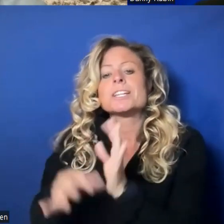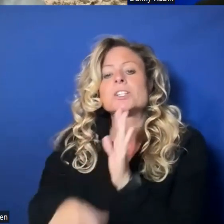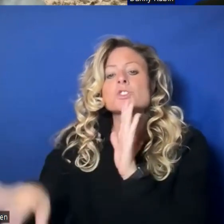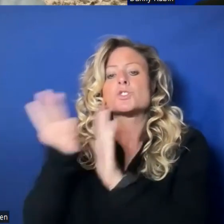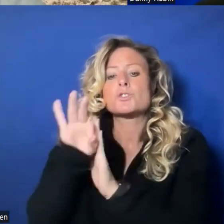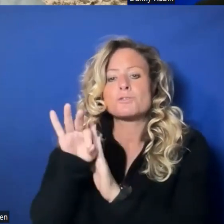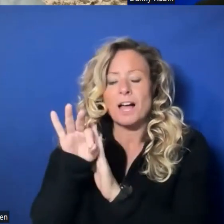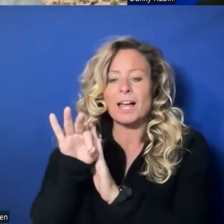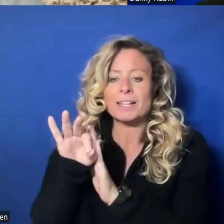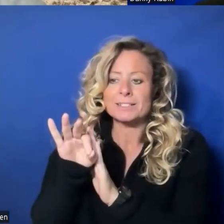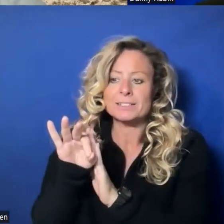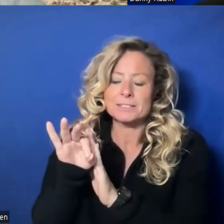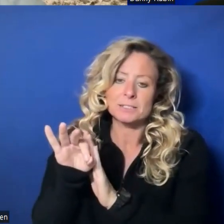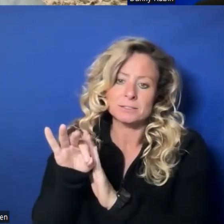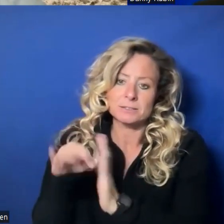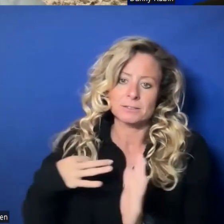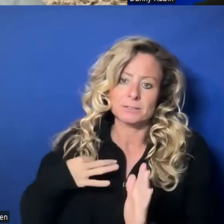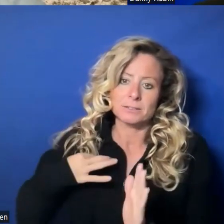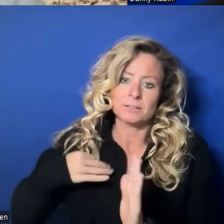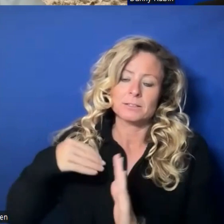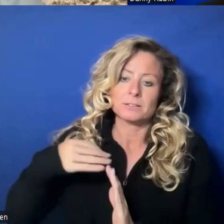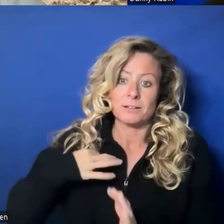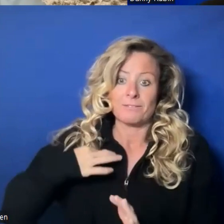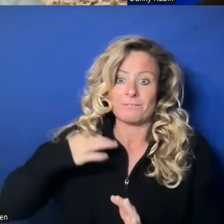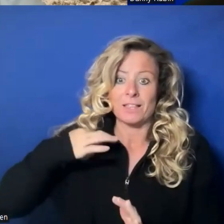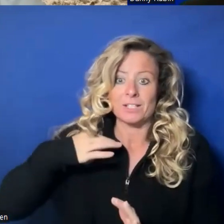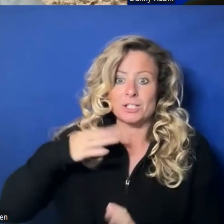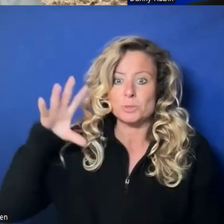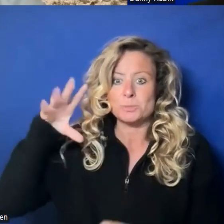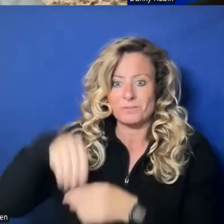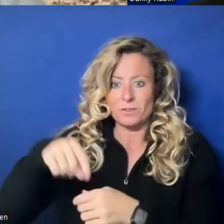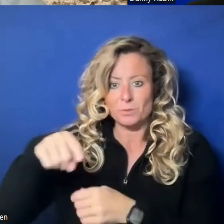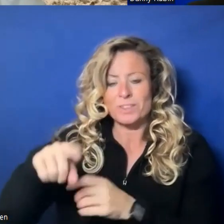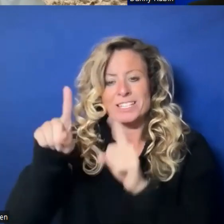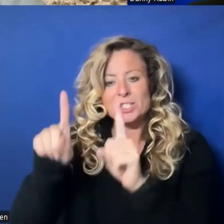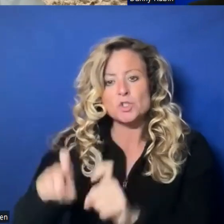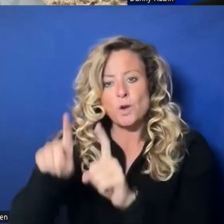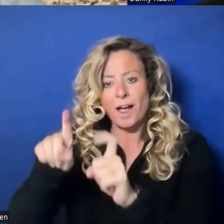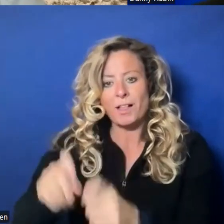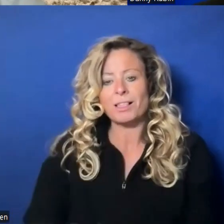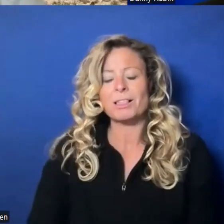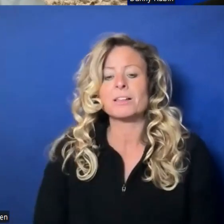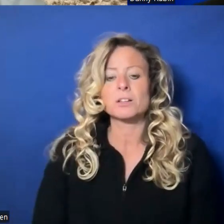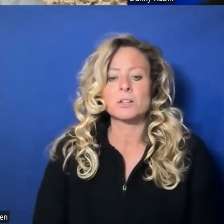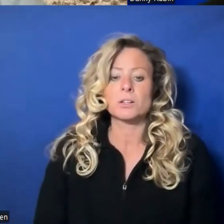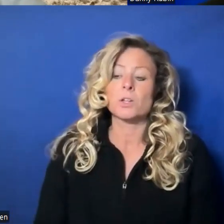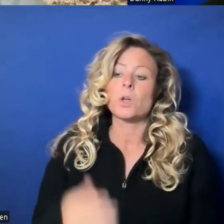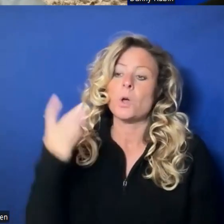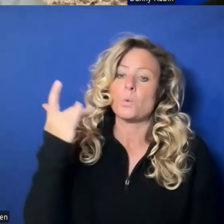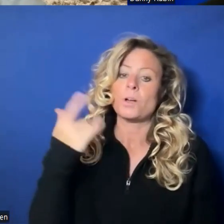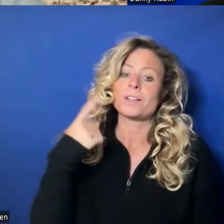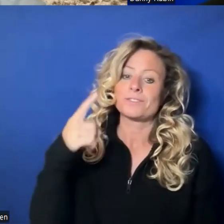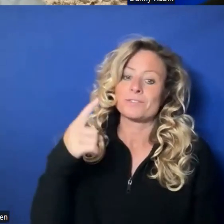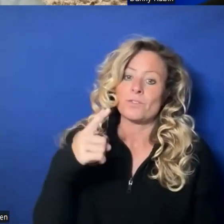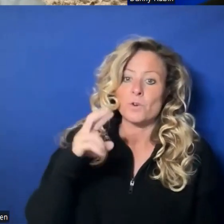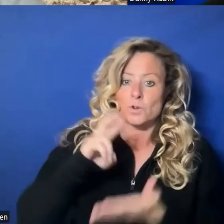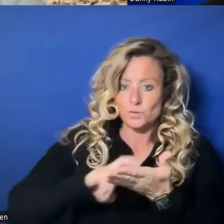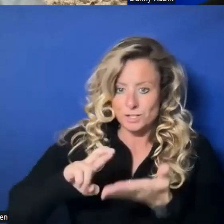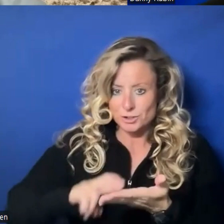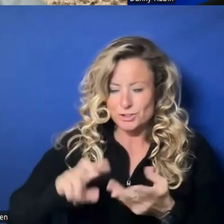to participate in a given research or a trial, okay? Because for a given research, for a given